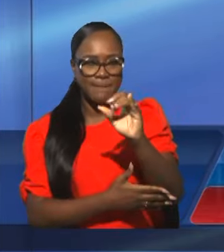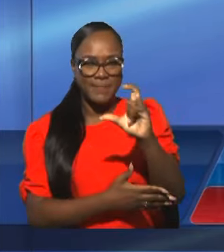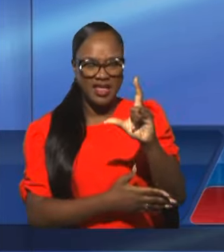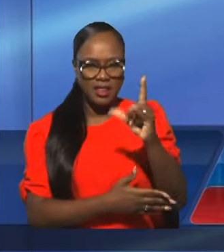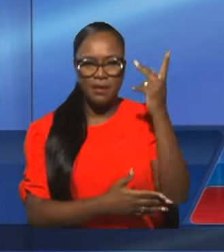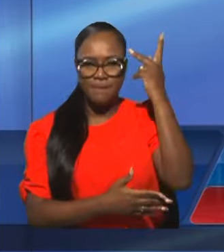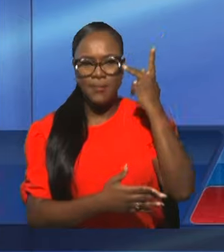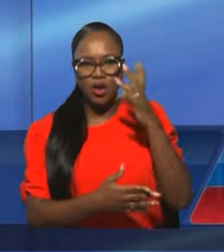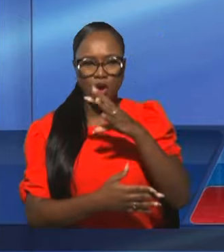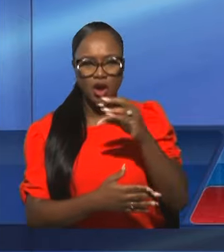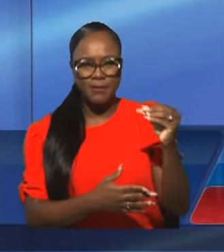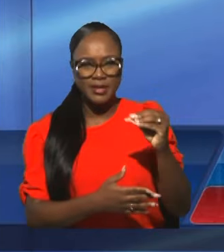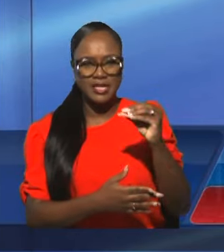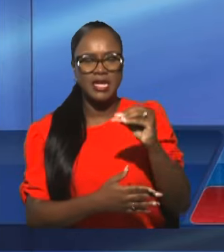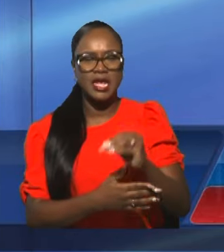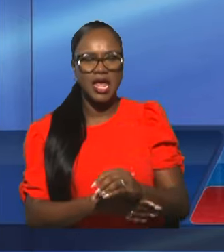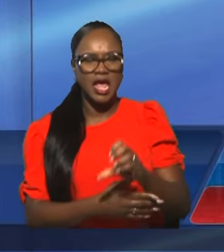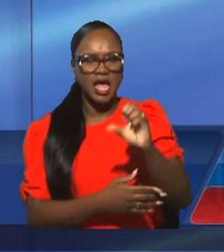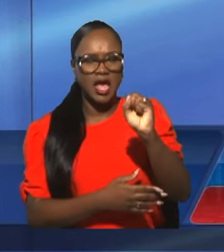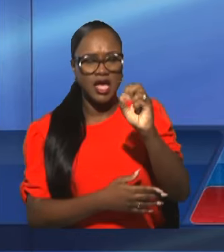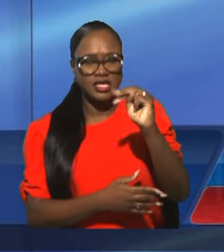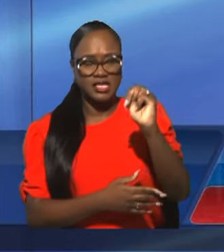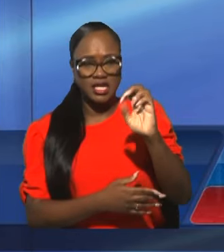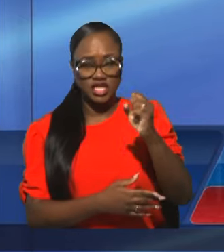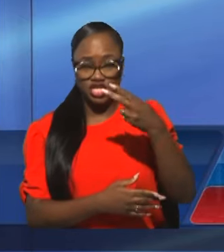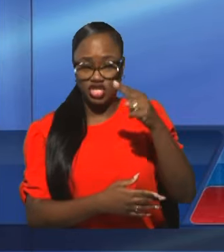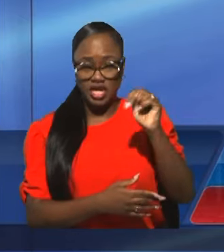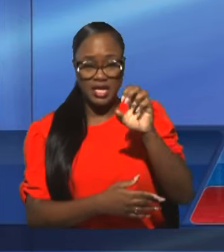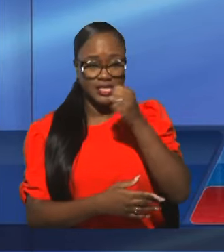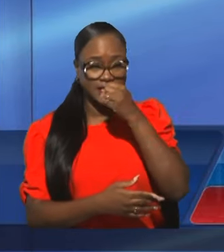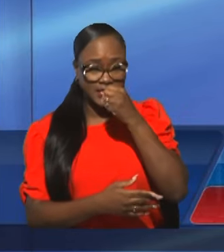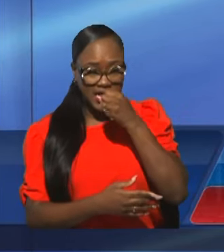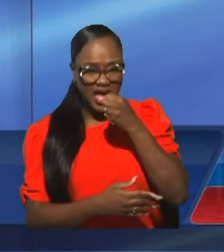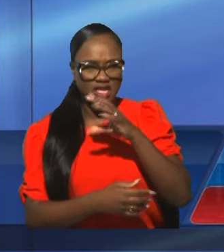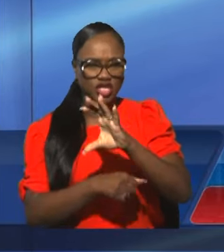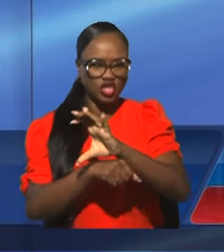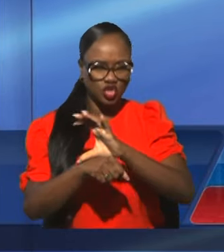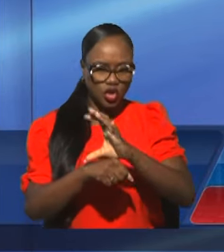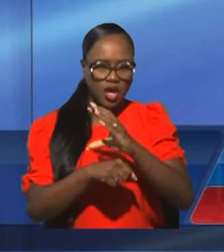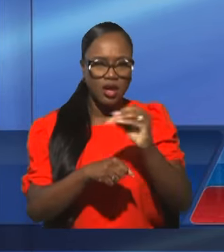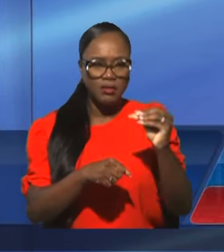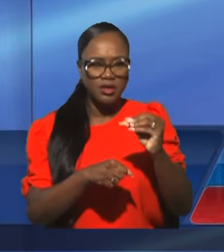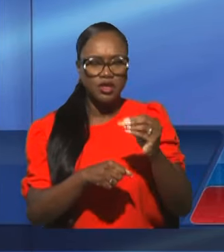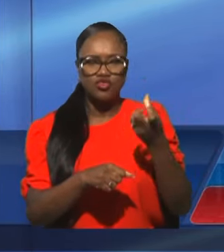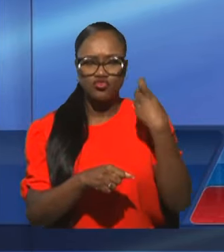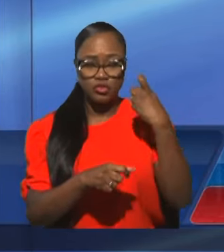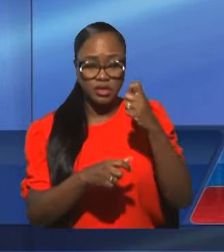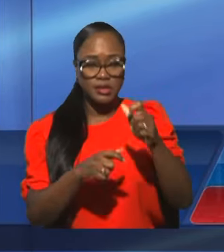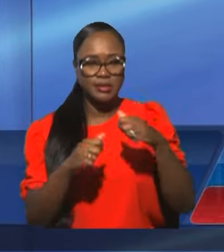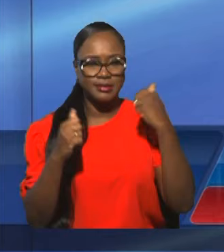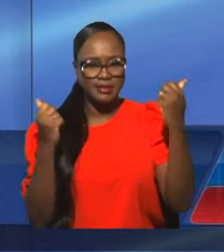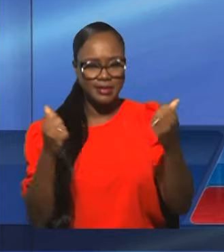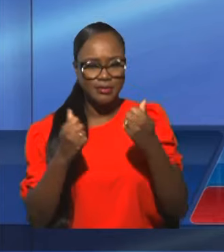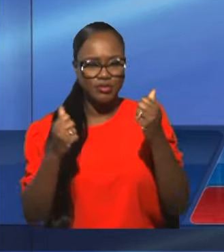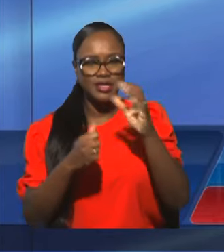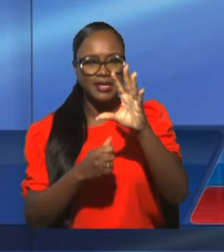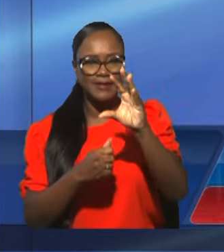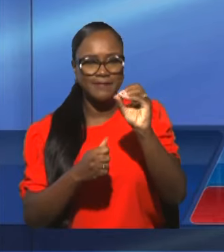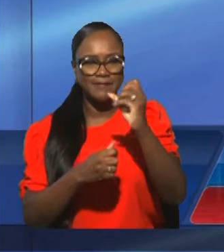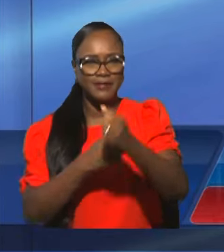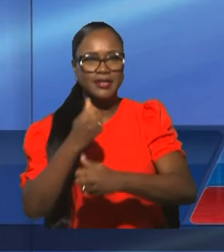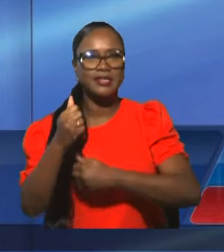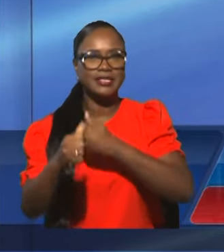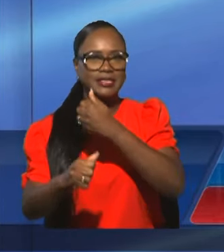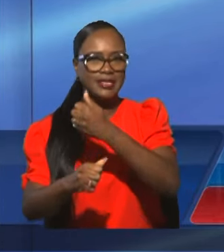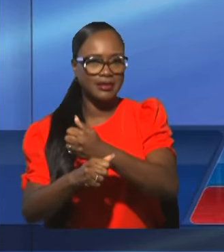Candy, Sunshine Snacks, and several other brands, recently celebrated its 50th anniversary. Sunil Lalla breaks it all down for